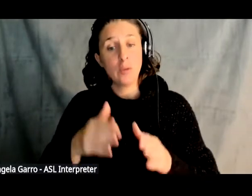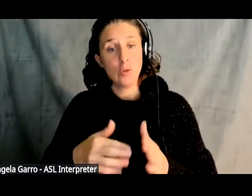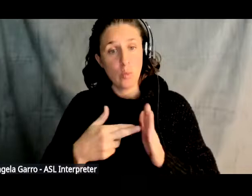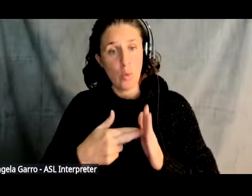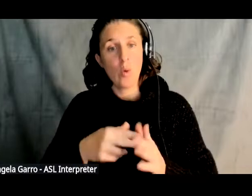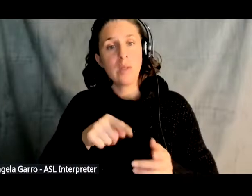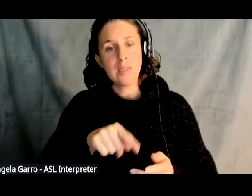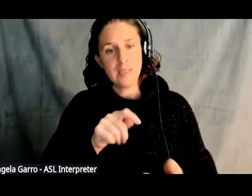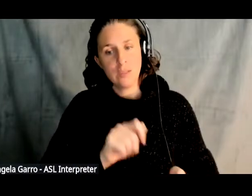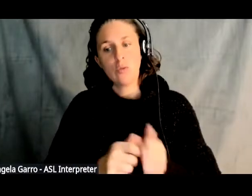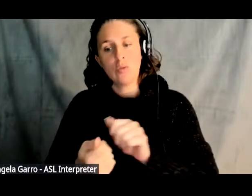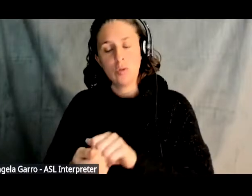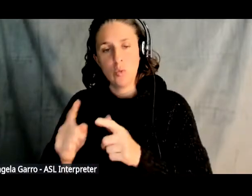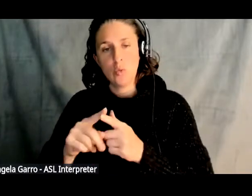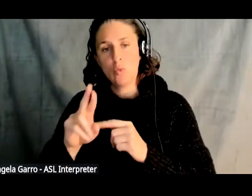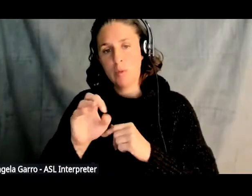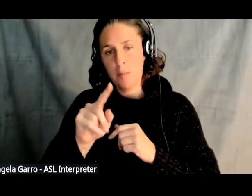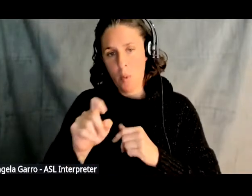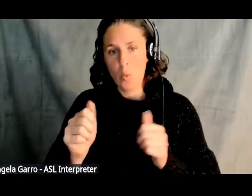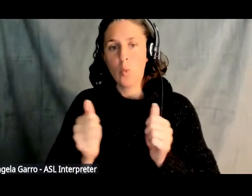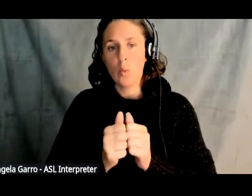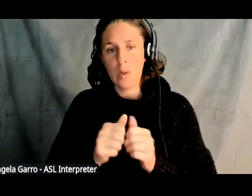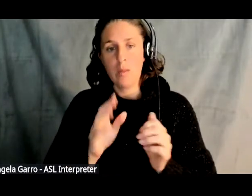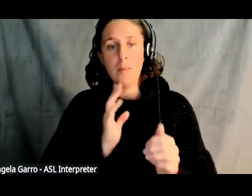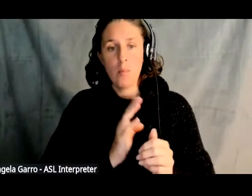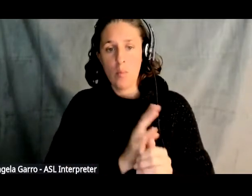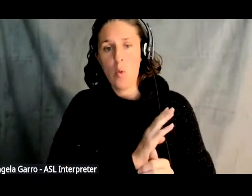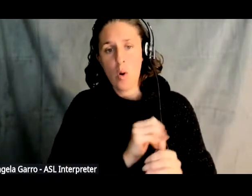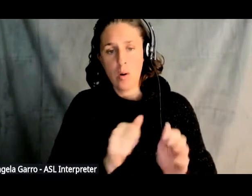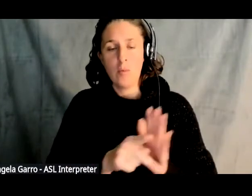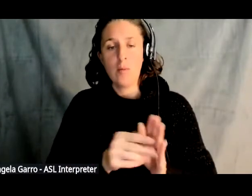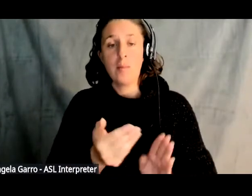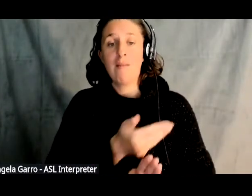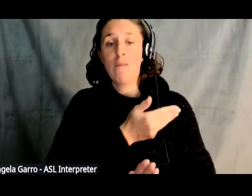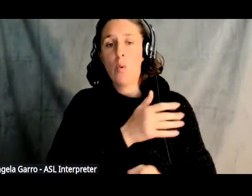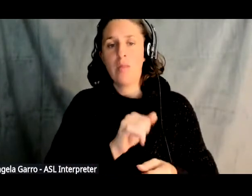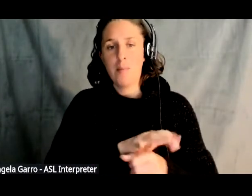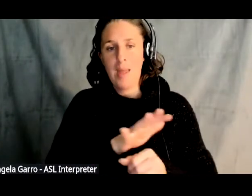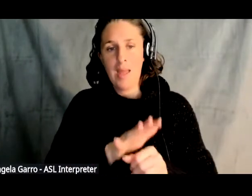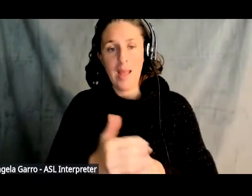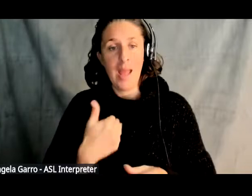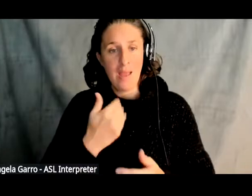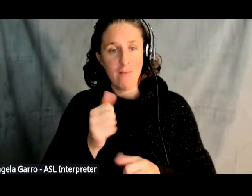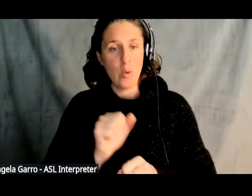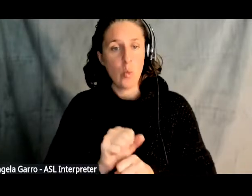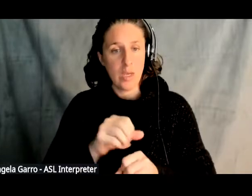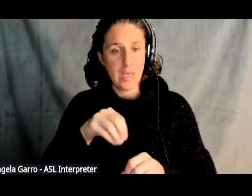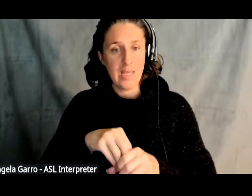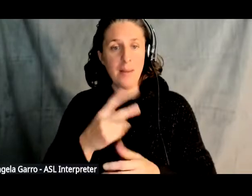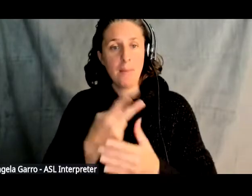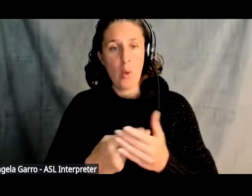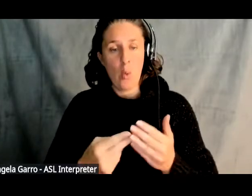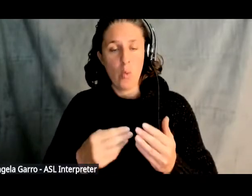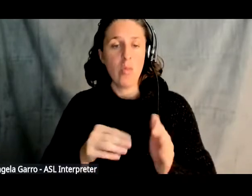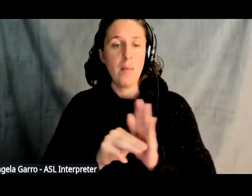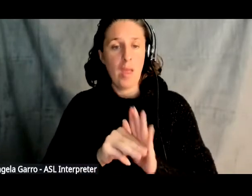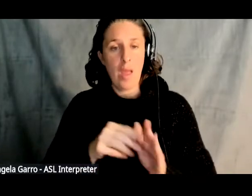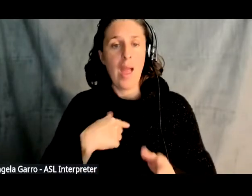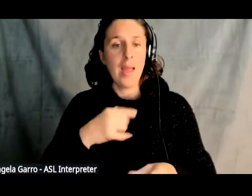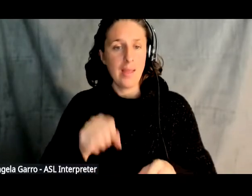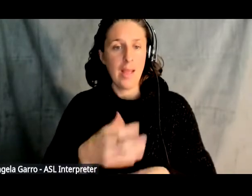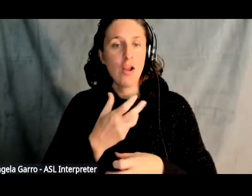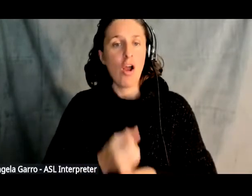to remote with board approval before the pandemic. Having worked in both models, I can confidently say that